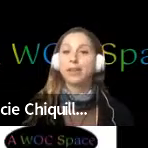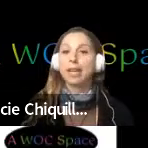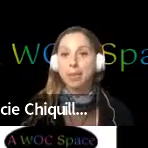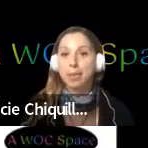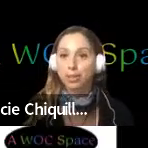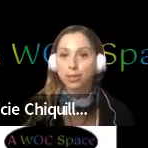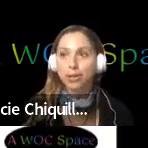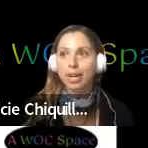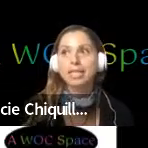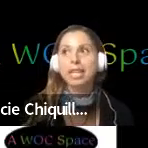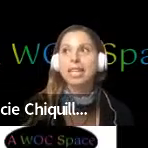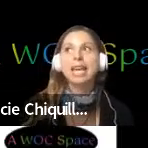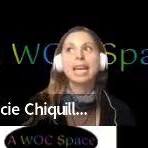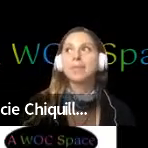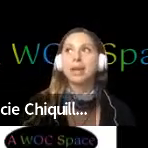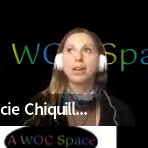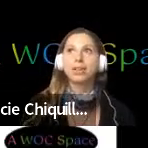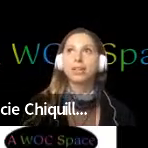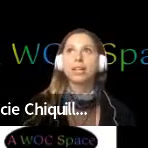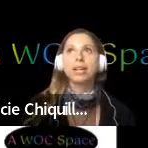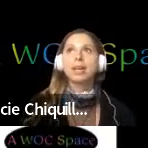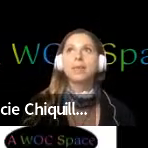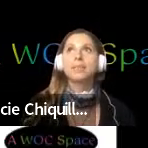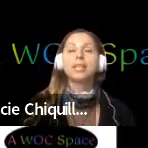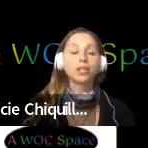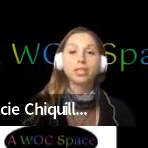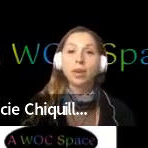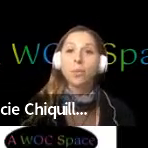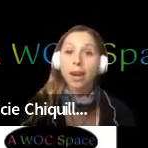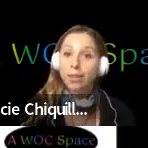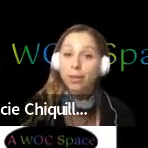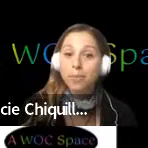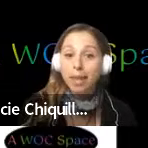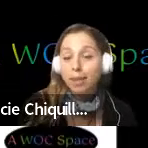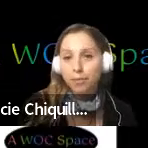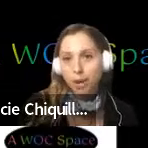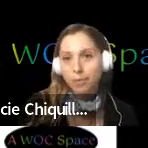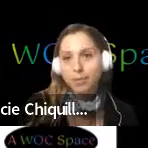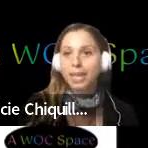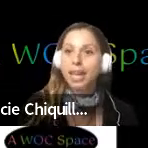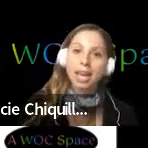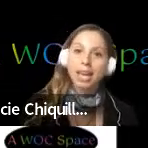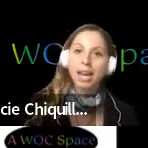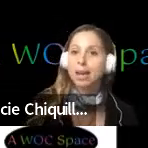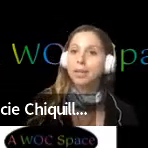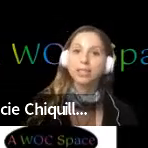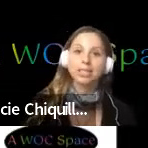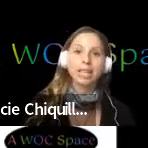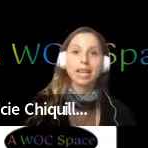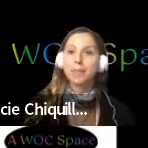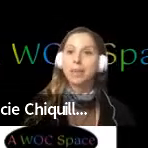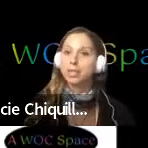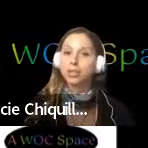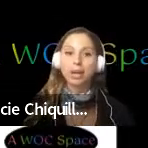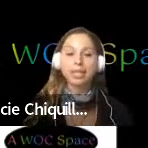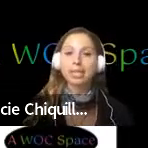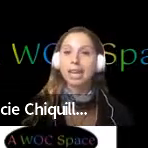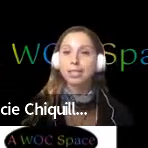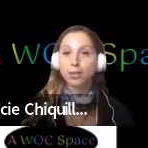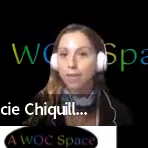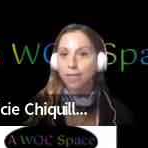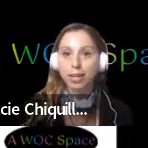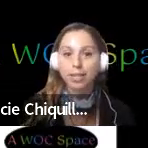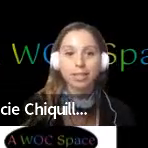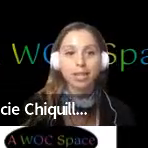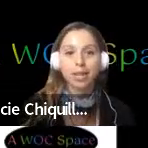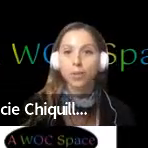They might forget about you. And in that email, make sure you say where you met them from. It's like, hey, I'm Kelsey and I met you at this